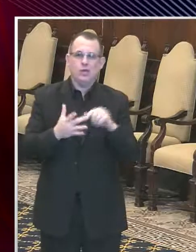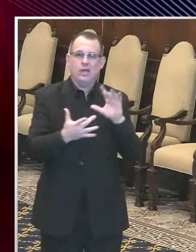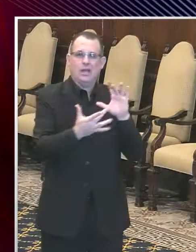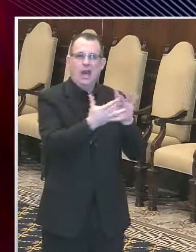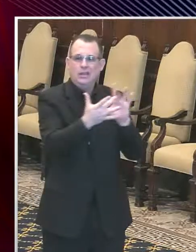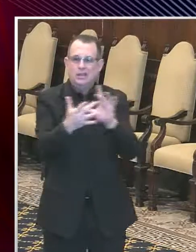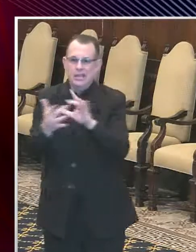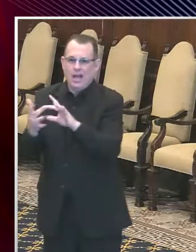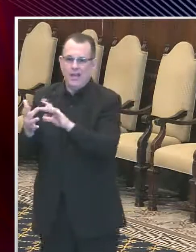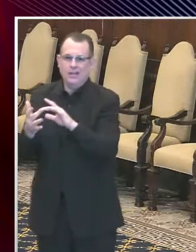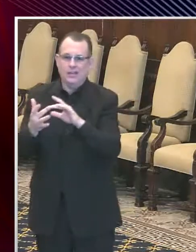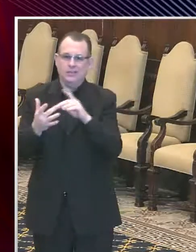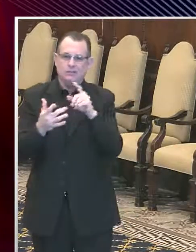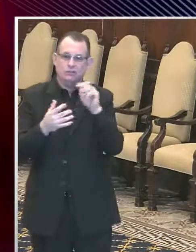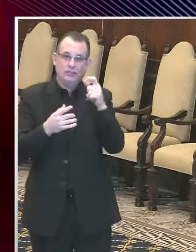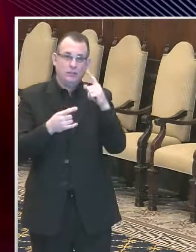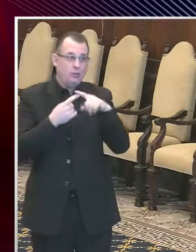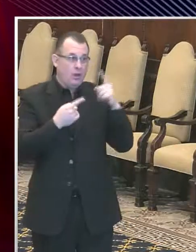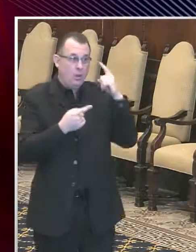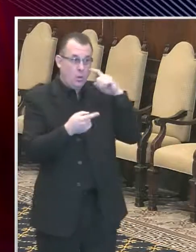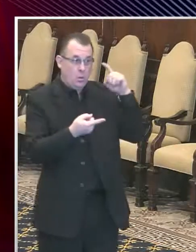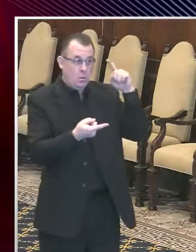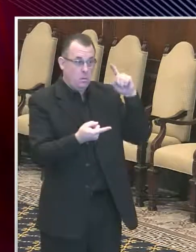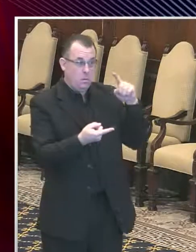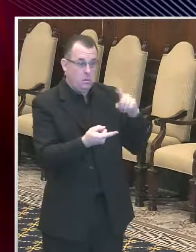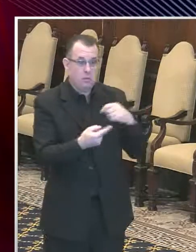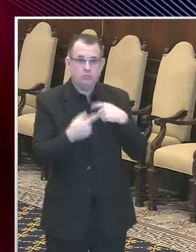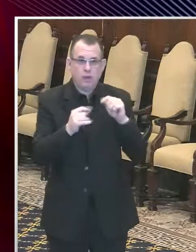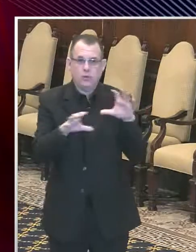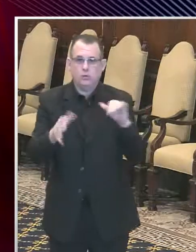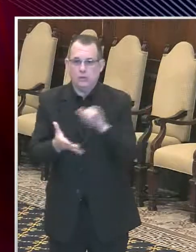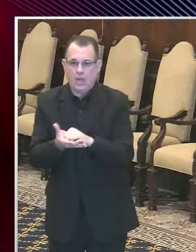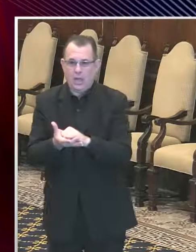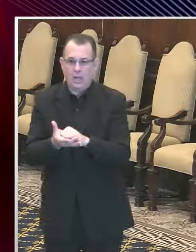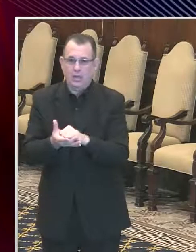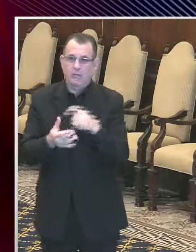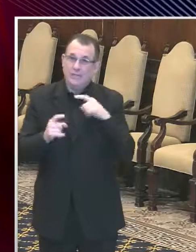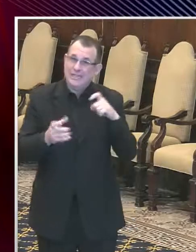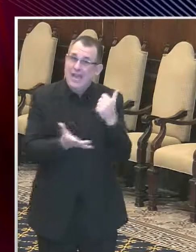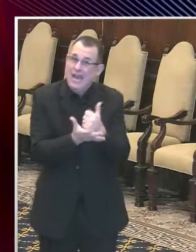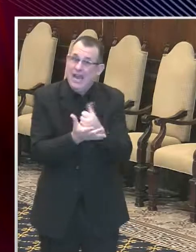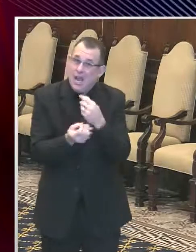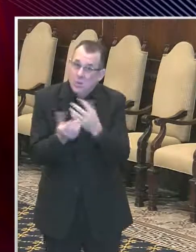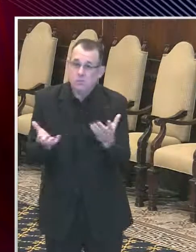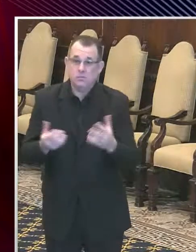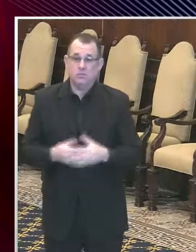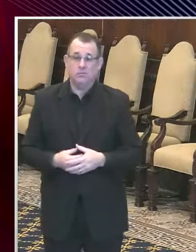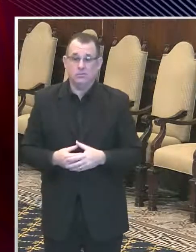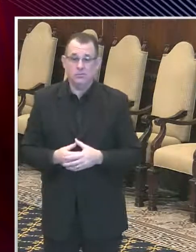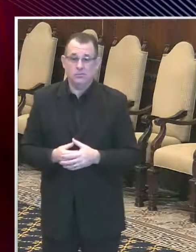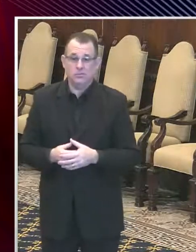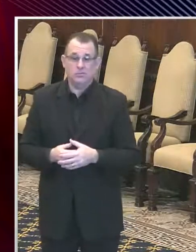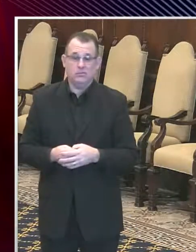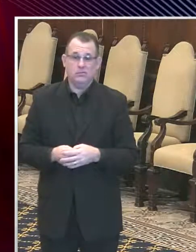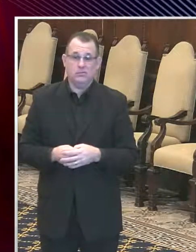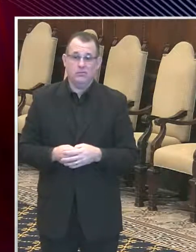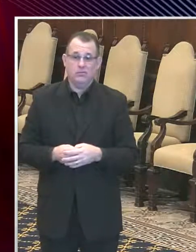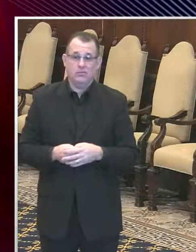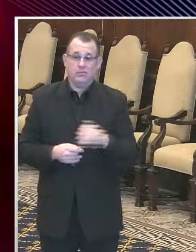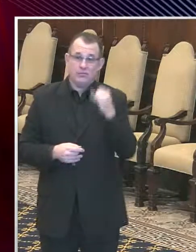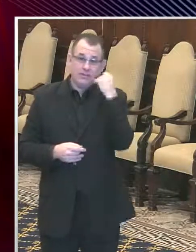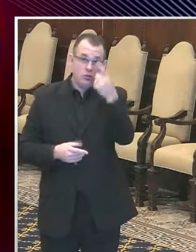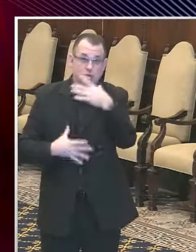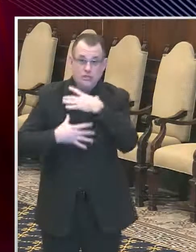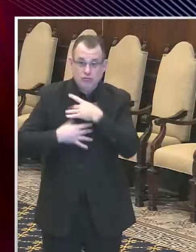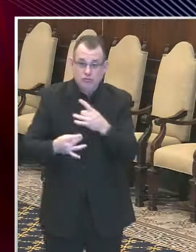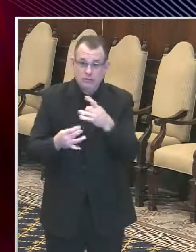again, but we will probably need assistance with that. People at Penn Medicine have contacted us and they're interested in doing contact